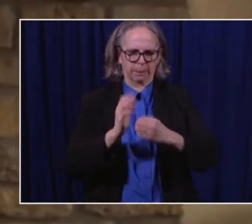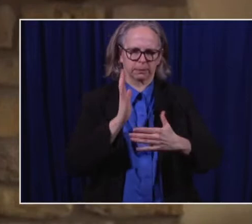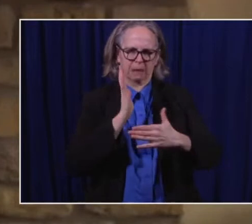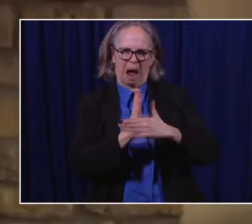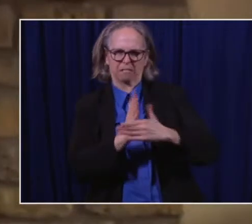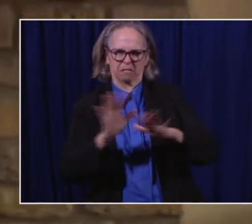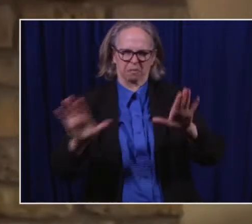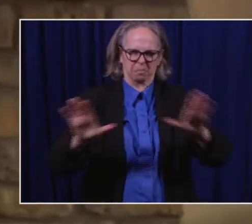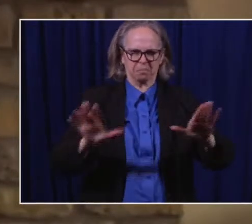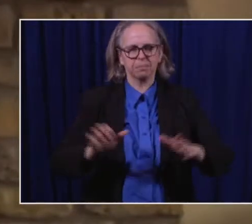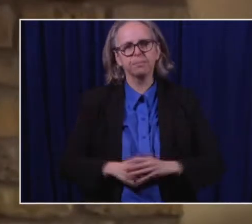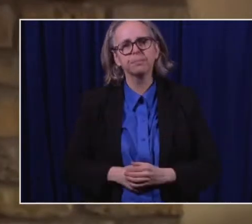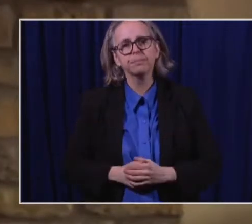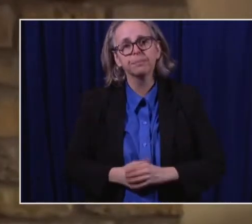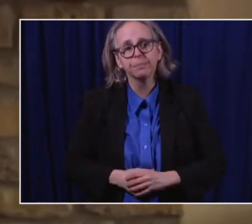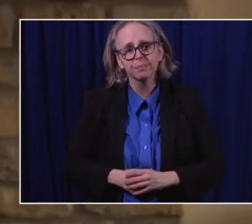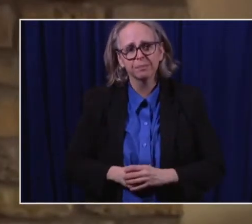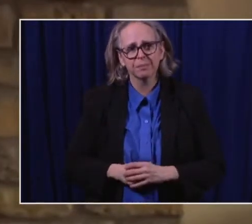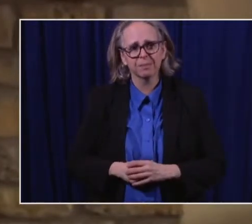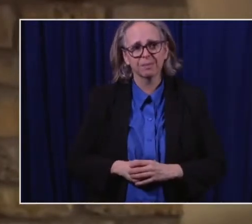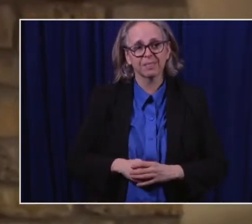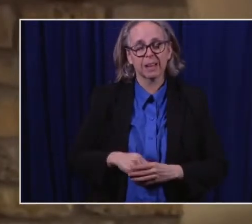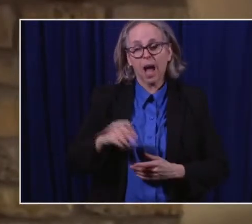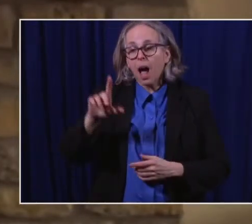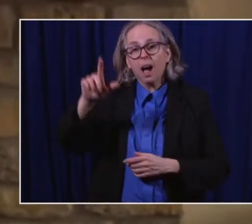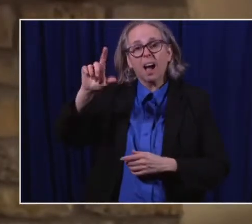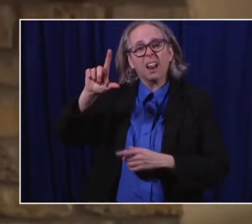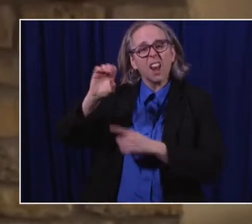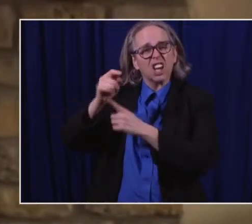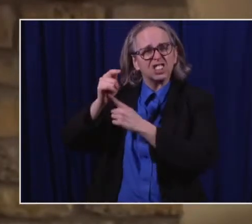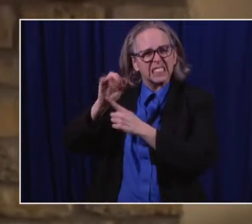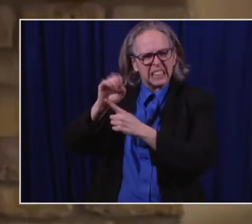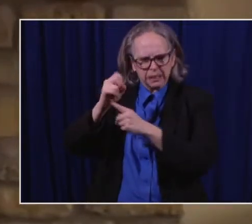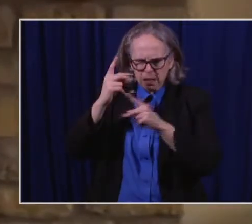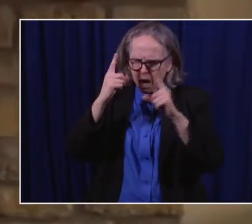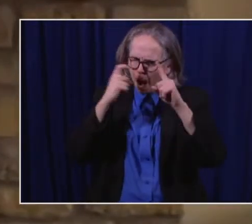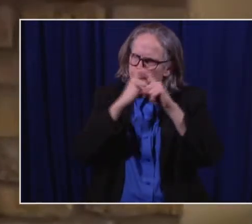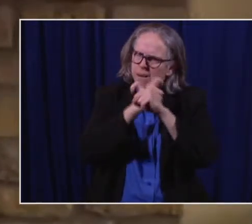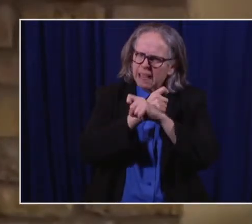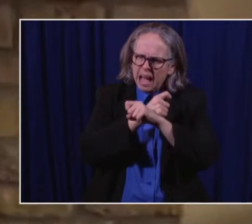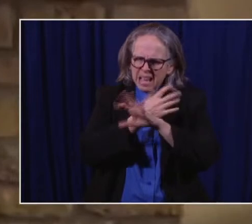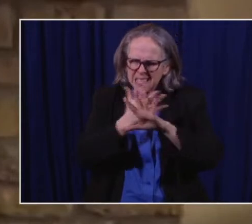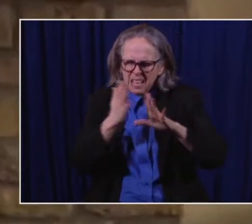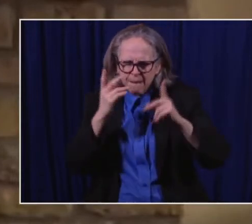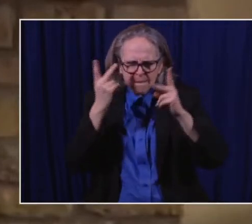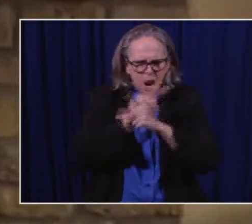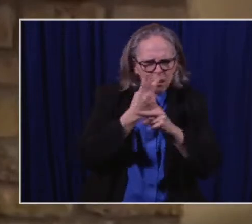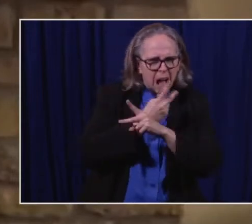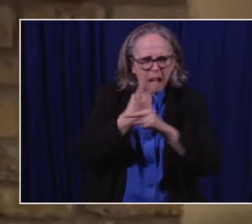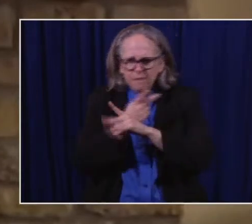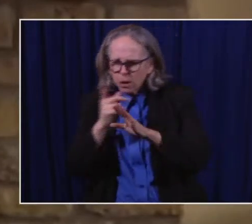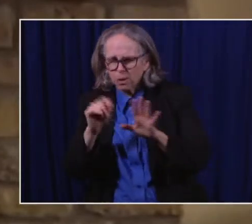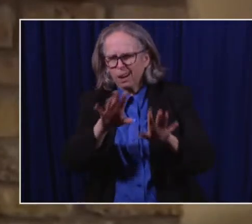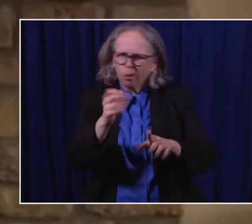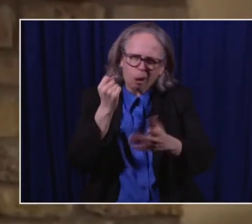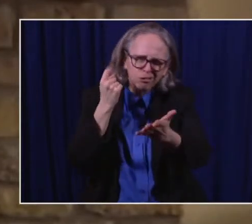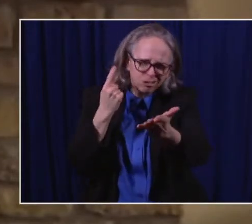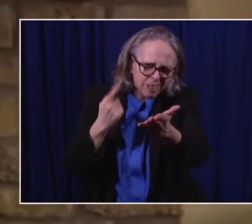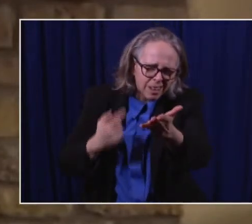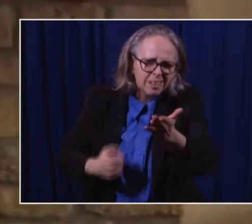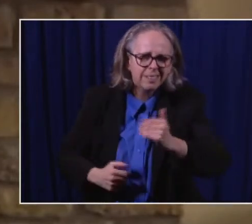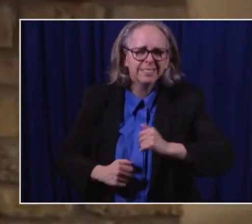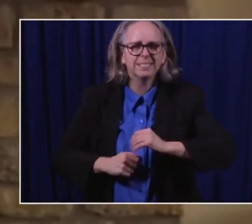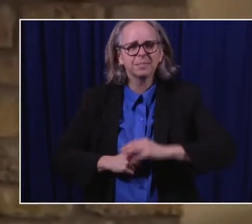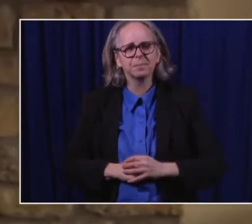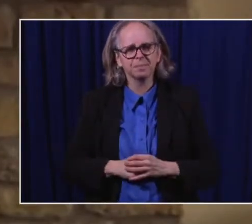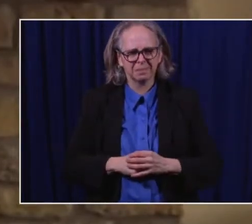It's a logistical issue, as you can imagine. We create the plan in this way to ensure that counties can vaccinate the maximum number of people, as I said,